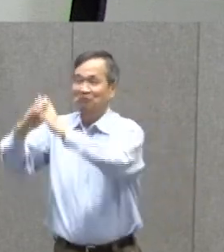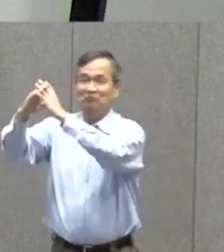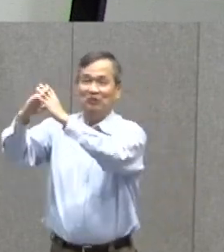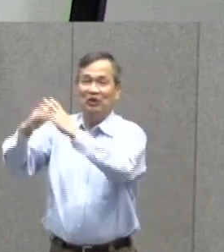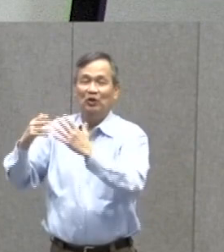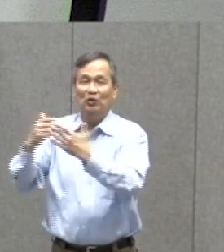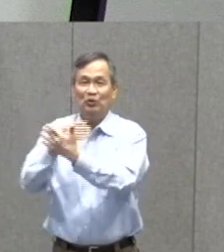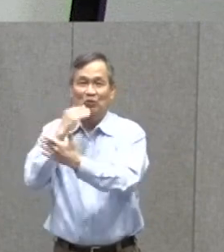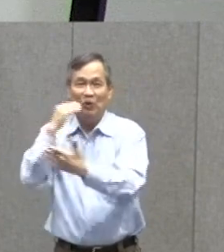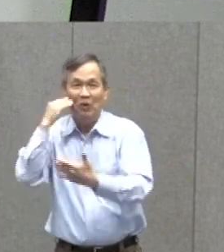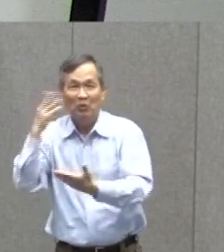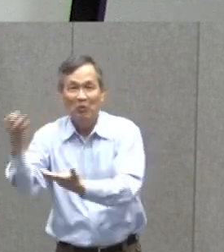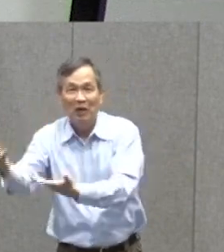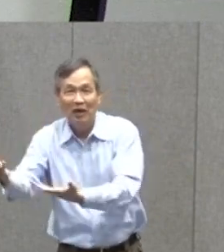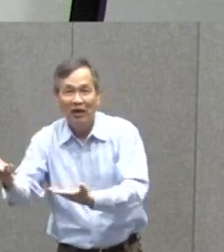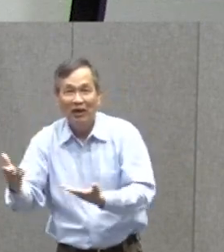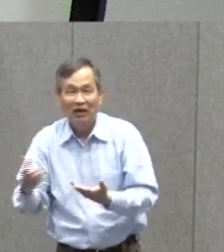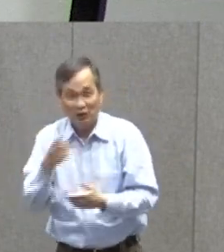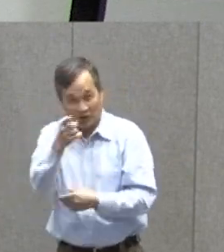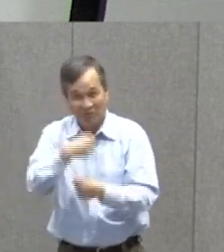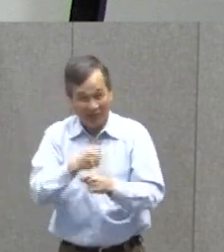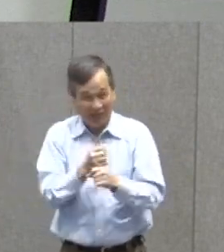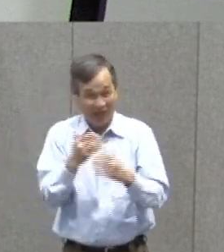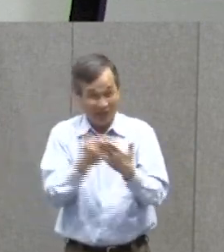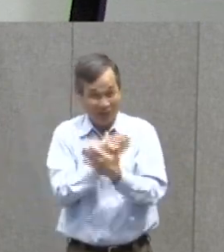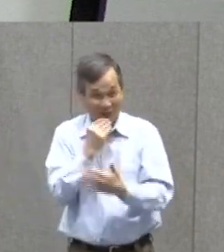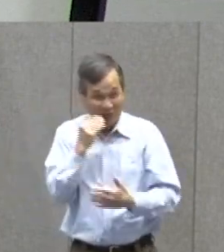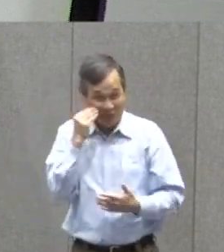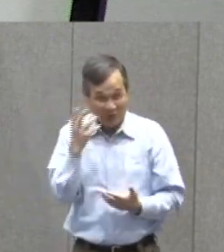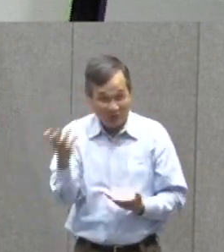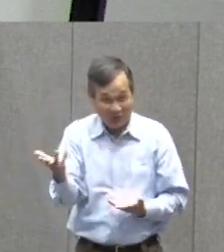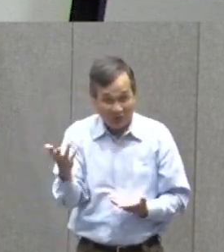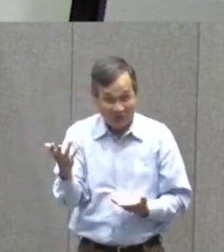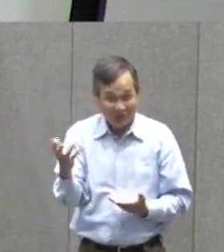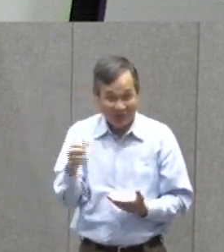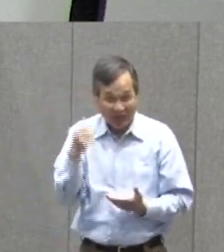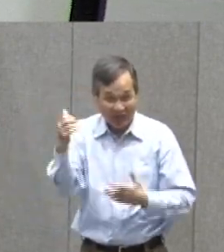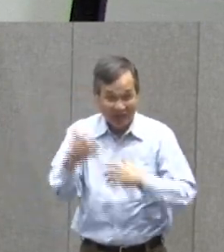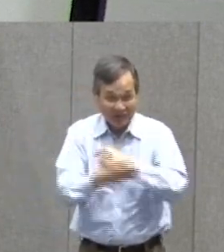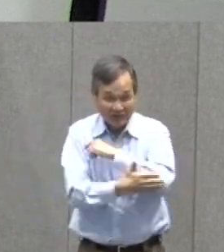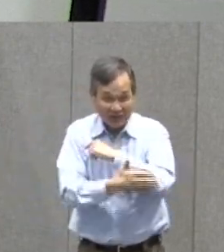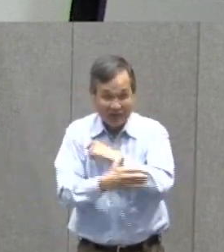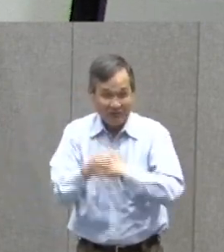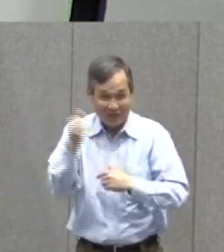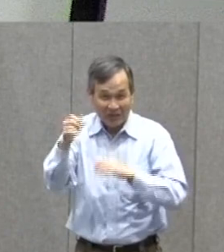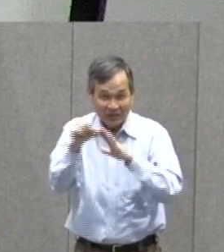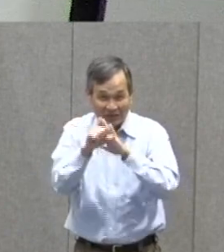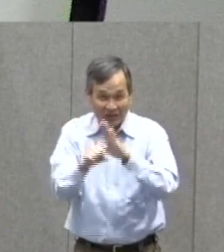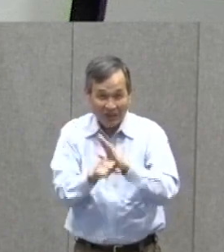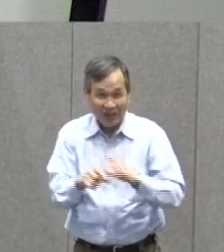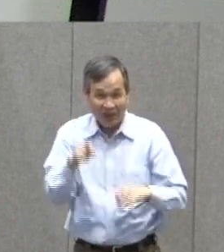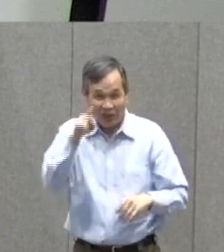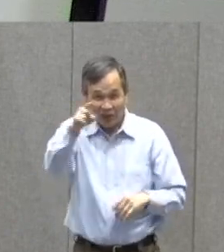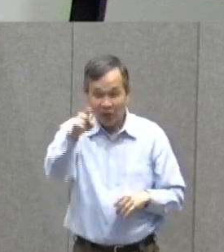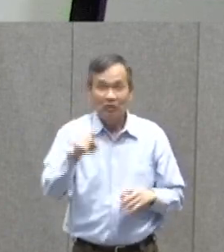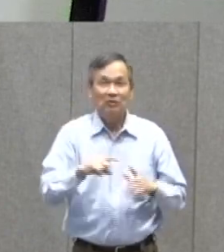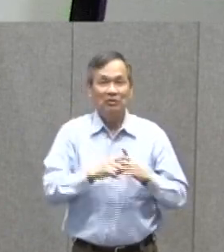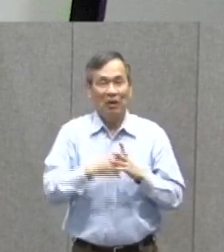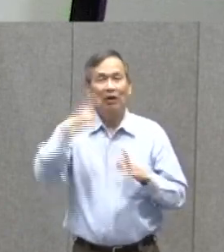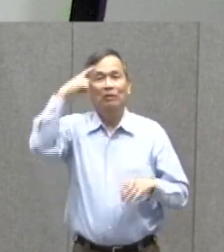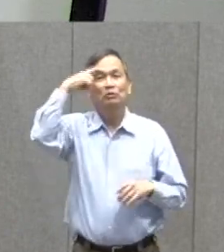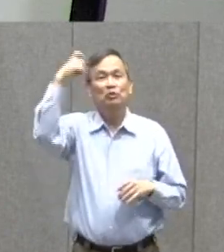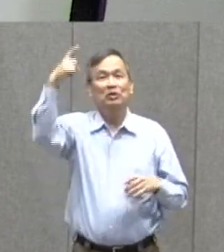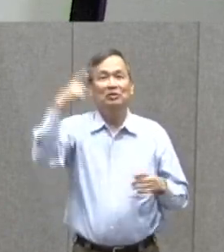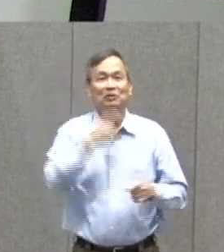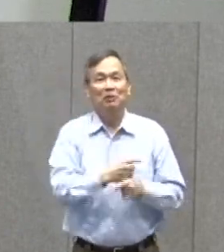another state, what do you do in that new place? you become a dreamer and you start dreaming about